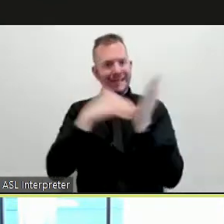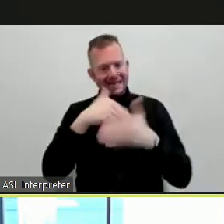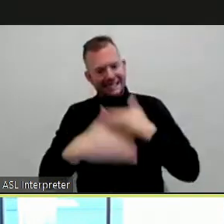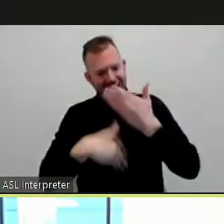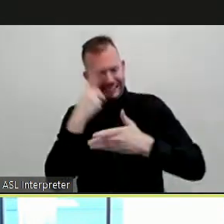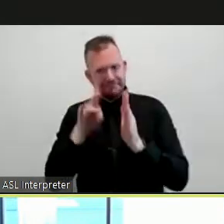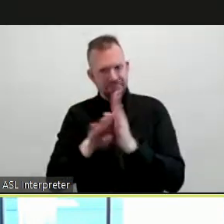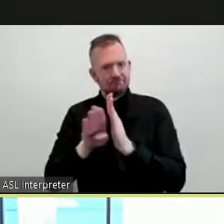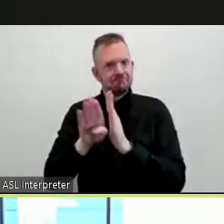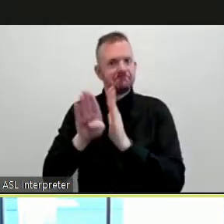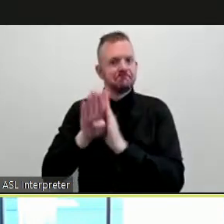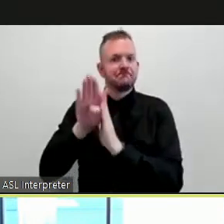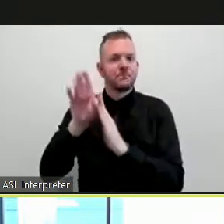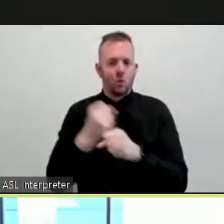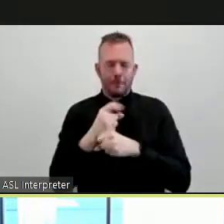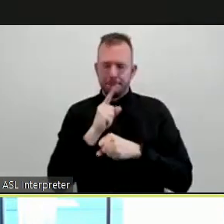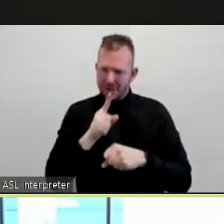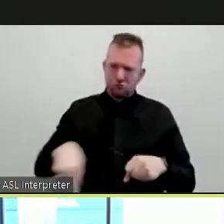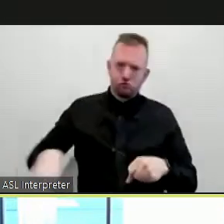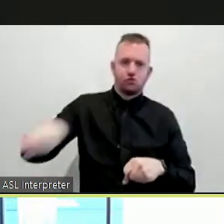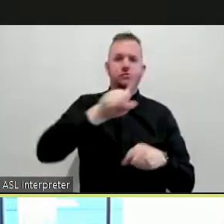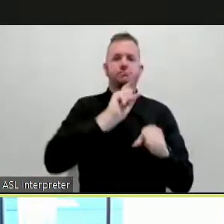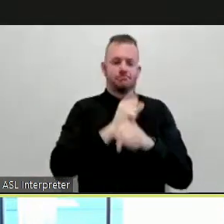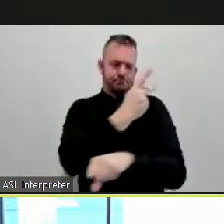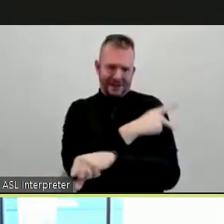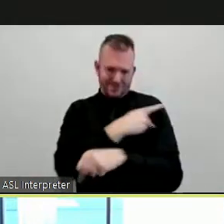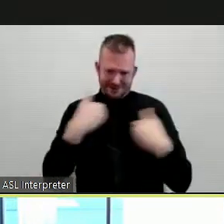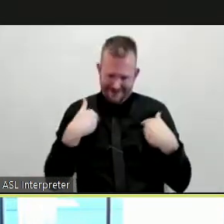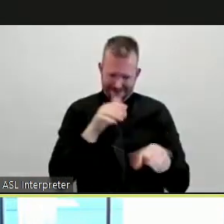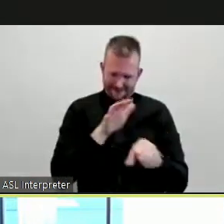healthcare capacity, and those were an important part of that.